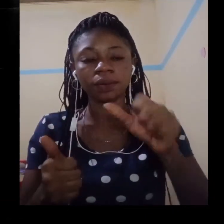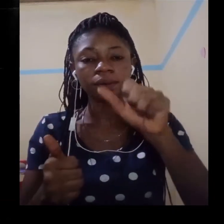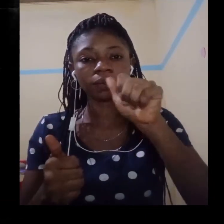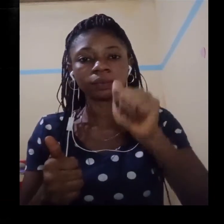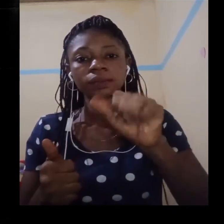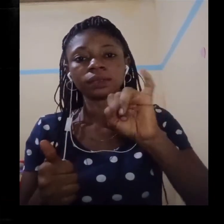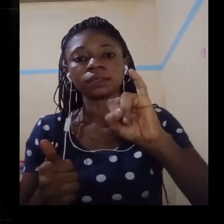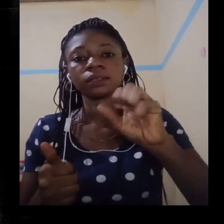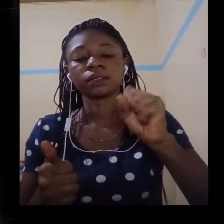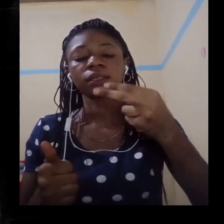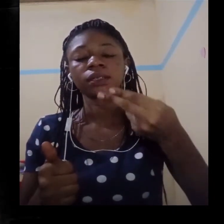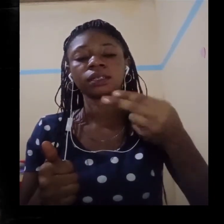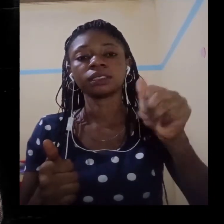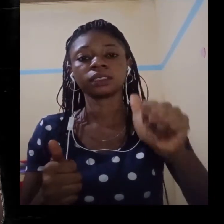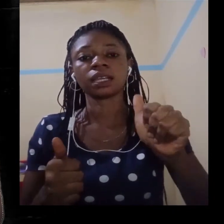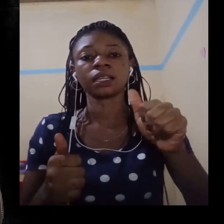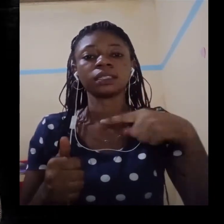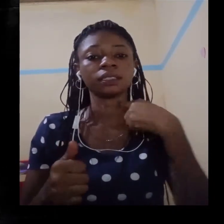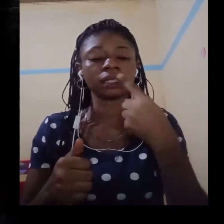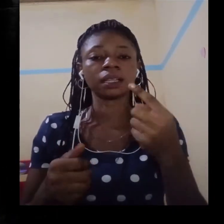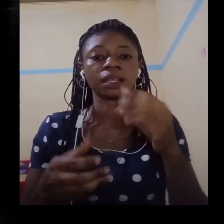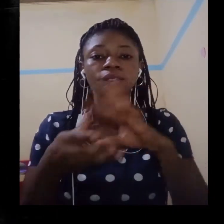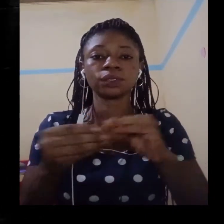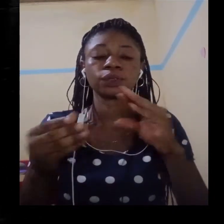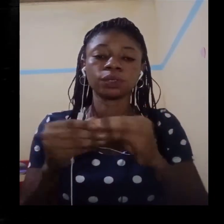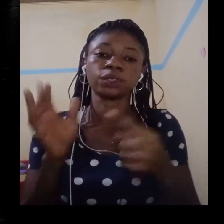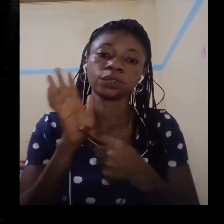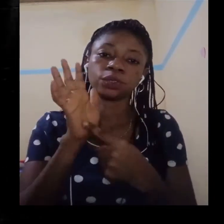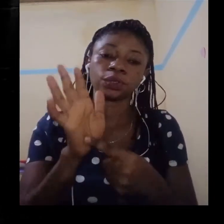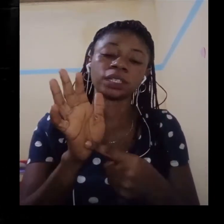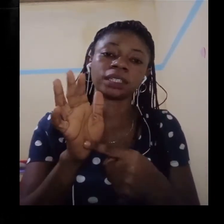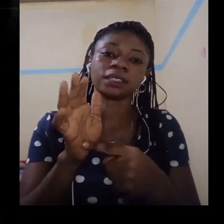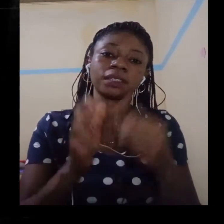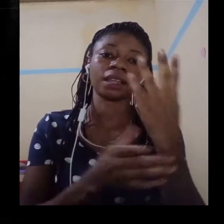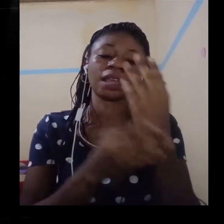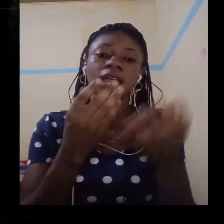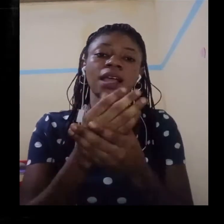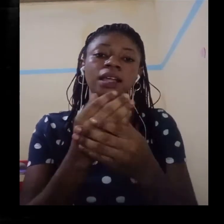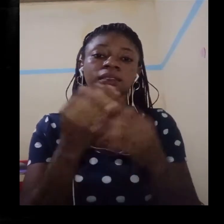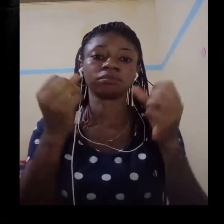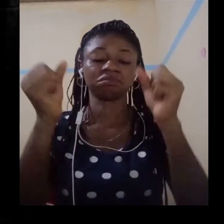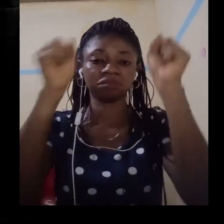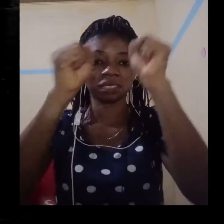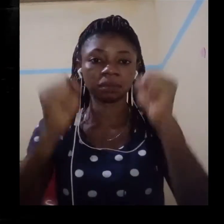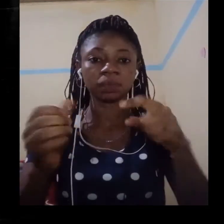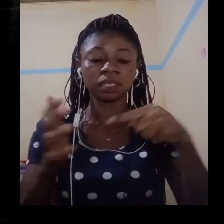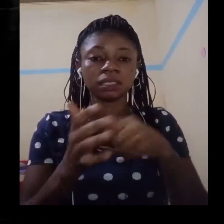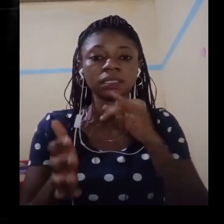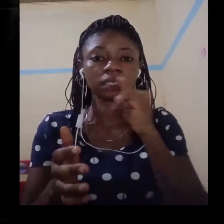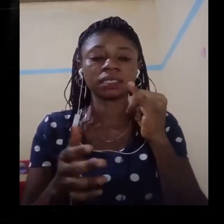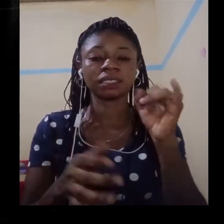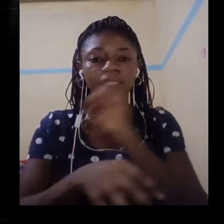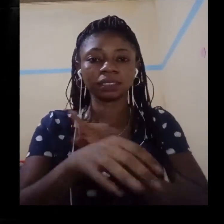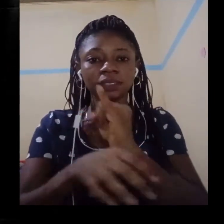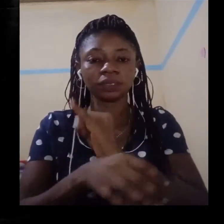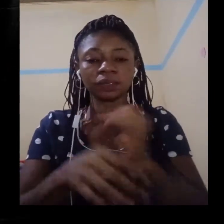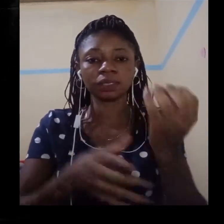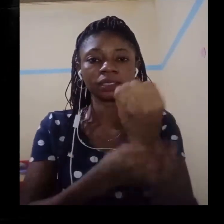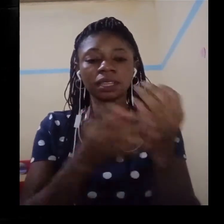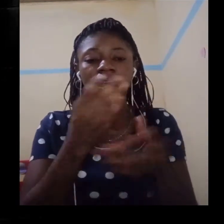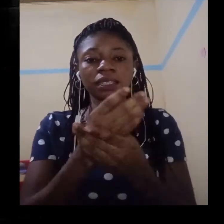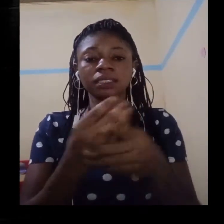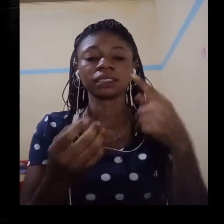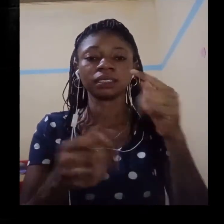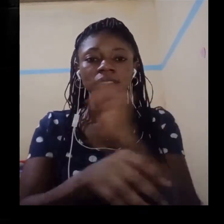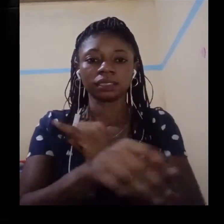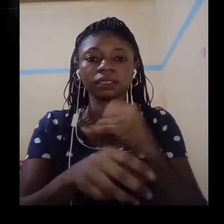this is the indigenous hands, the indigenous voices. And in the next week, we're also going to be looking at Aisha again